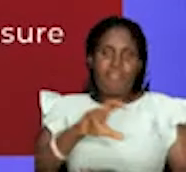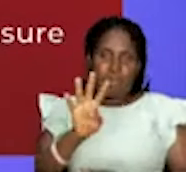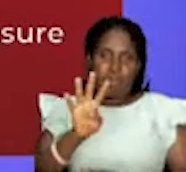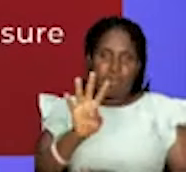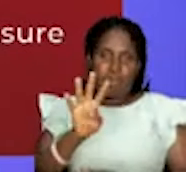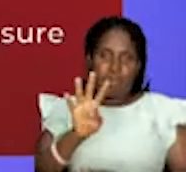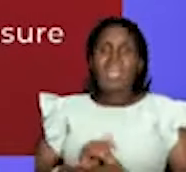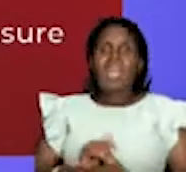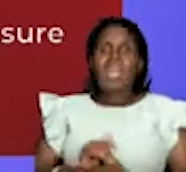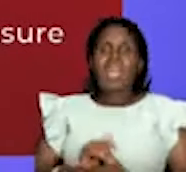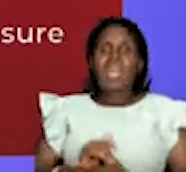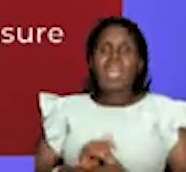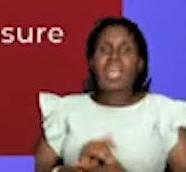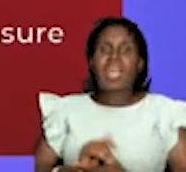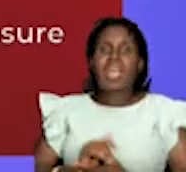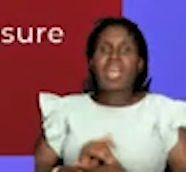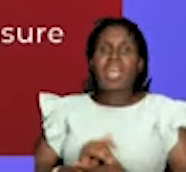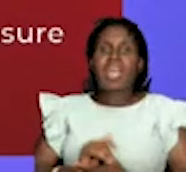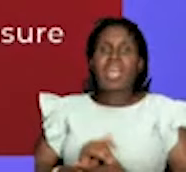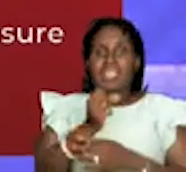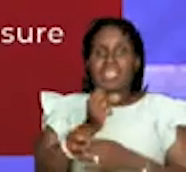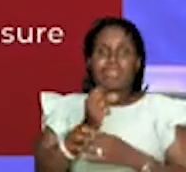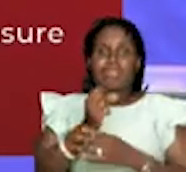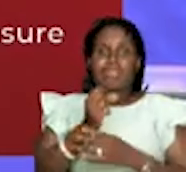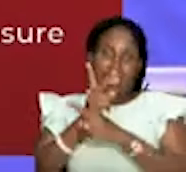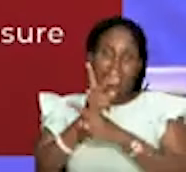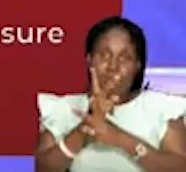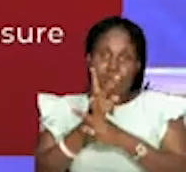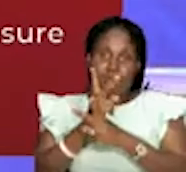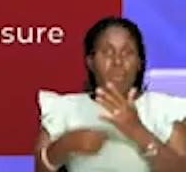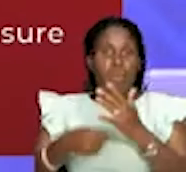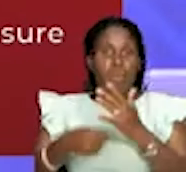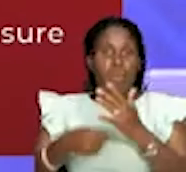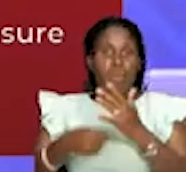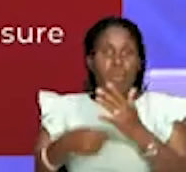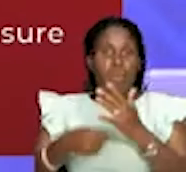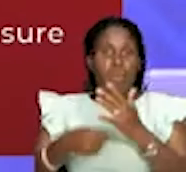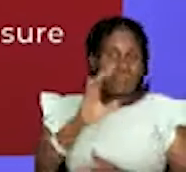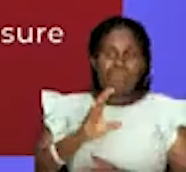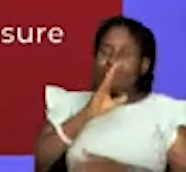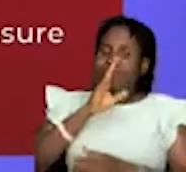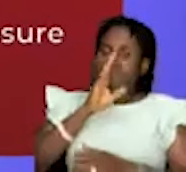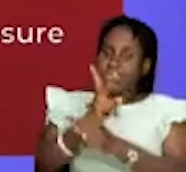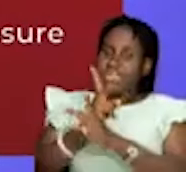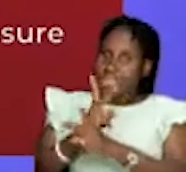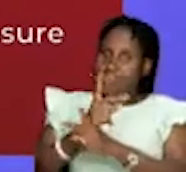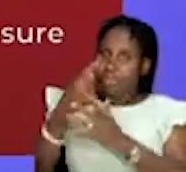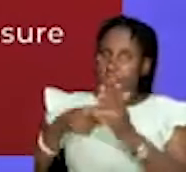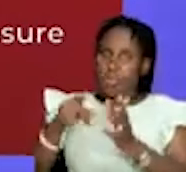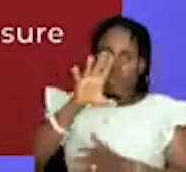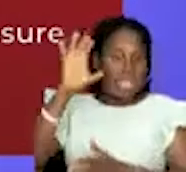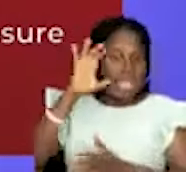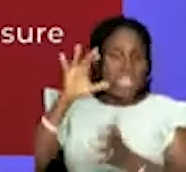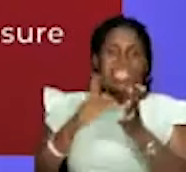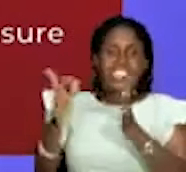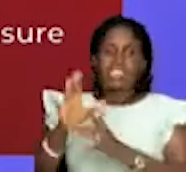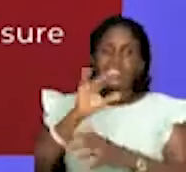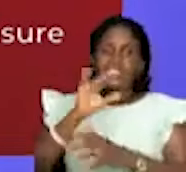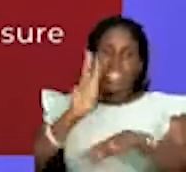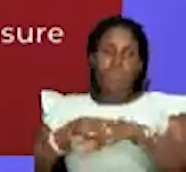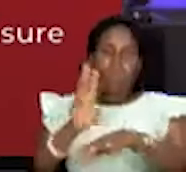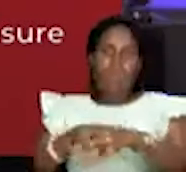said, take heed what you hear. Everybody say, take heed. Jesus is warning them now. And he's saying,